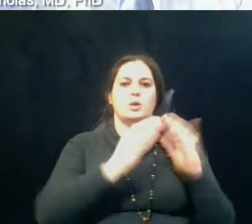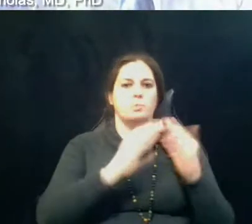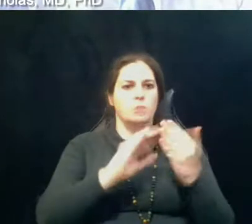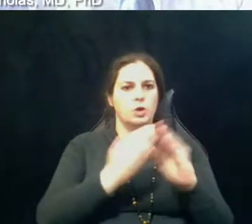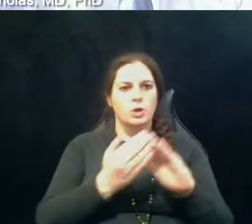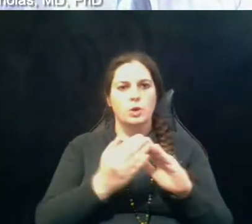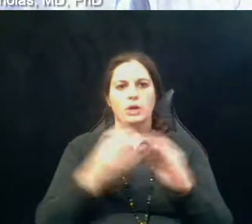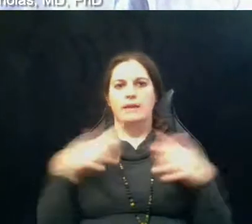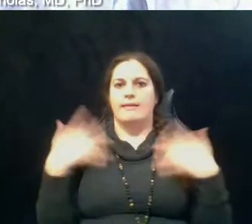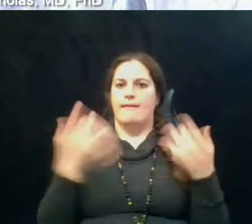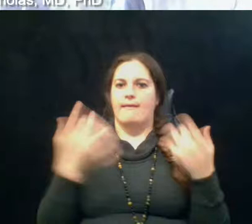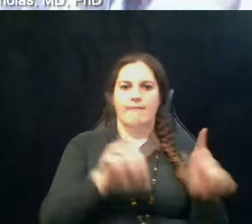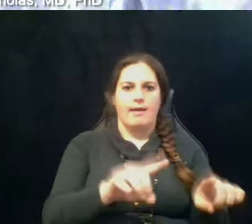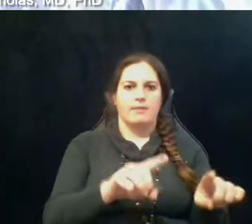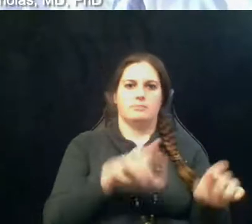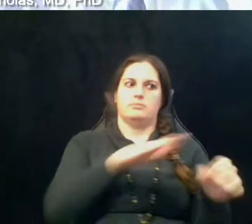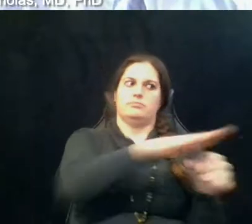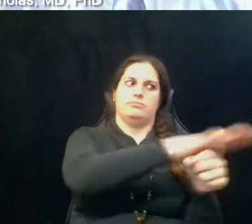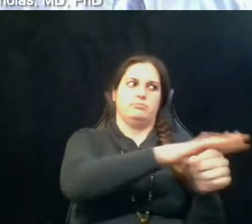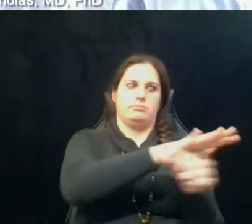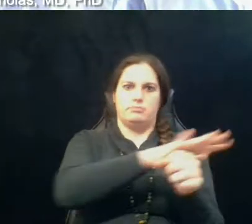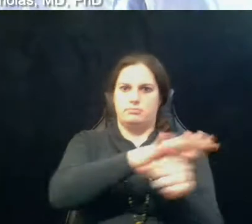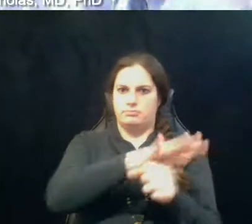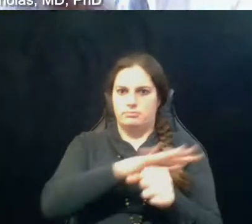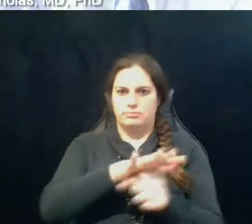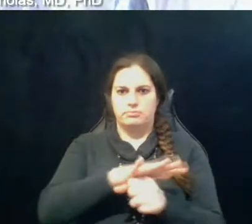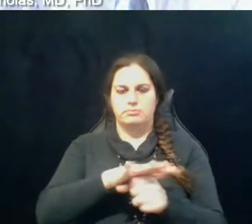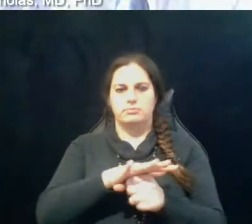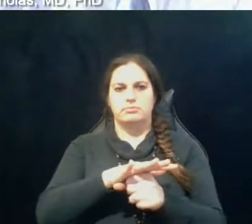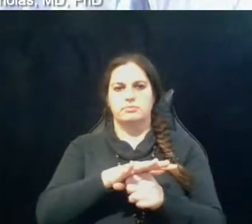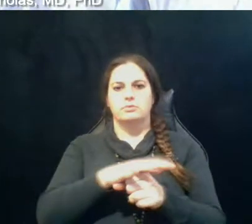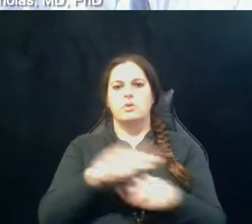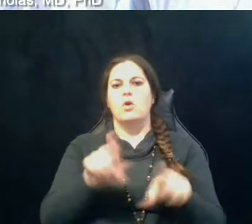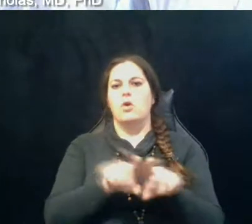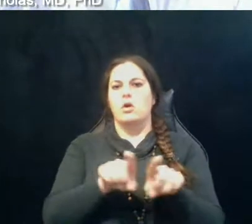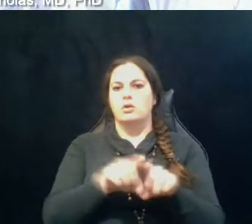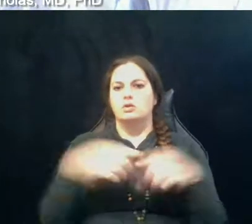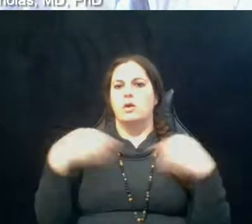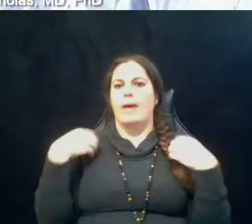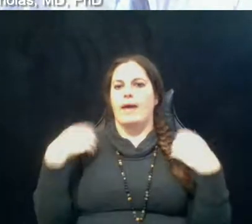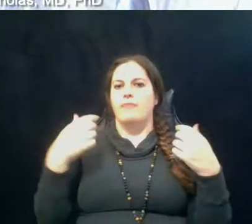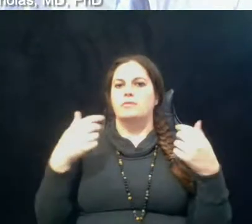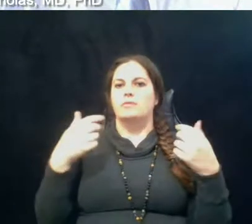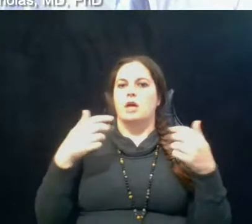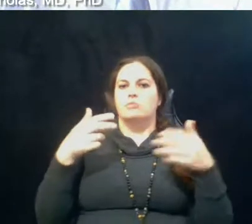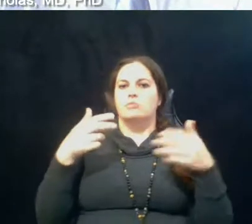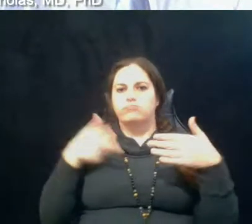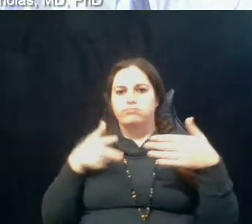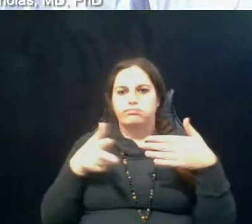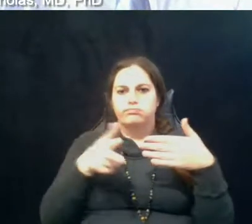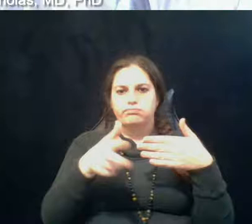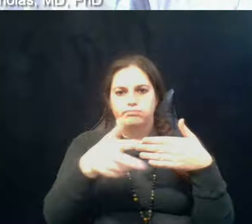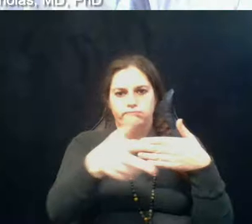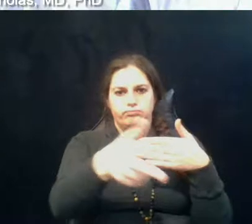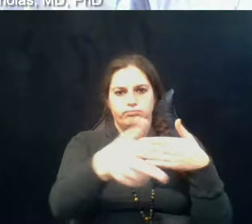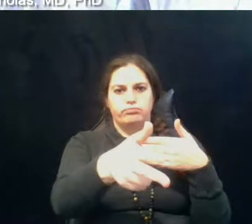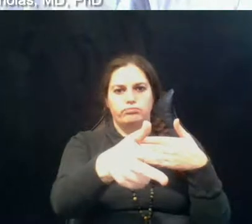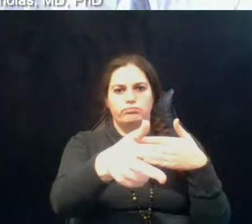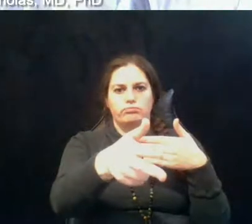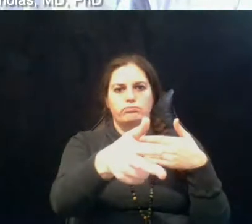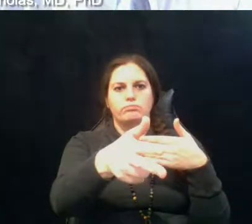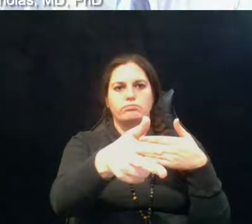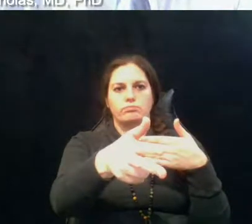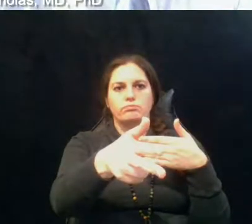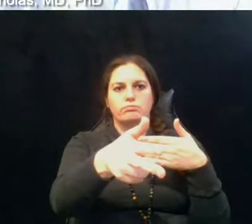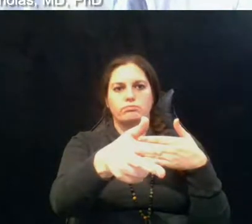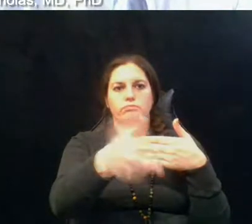the region. We also are having the drive-through mass vaccination events. To get that information, if you have